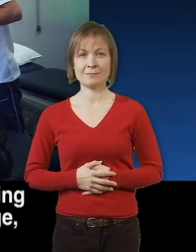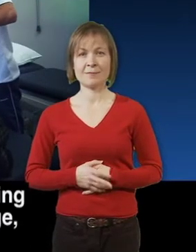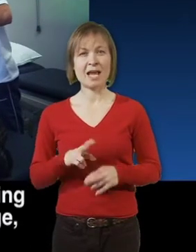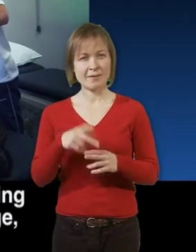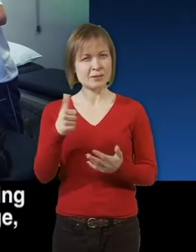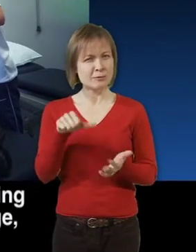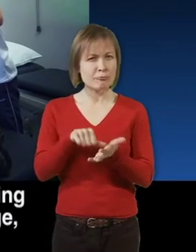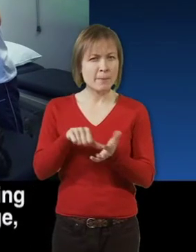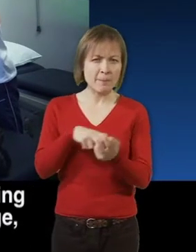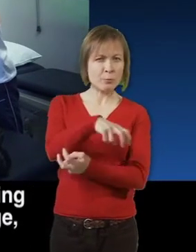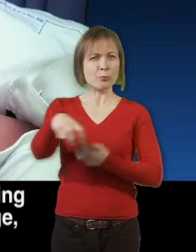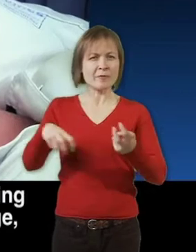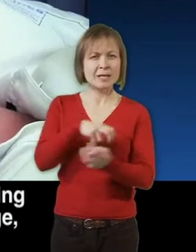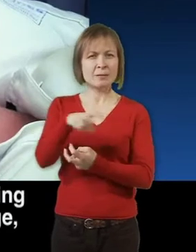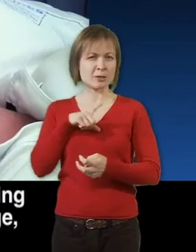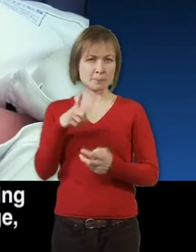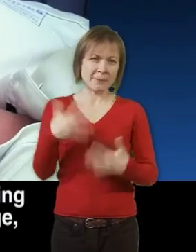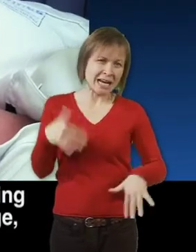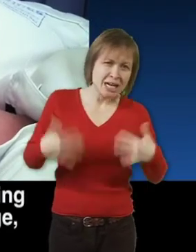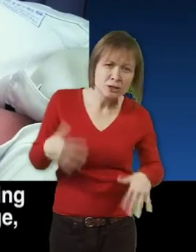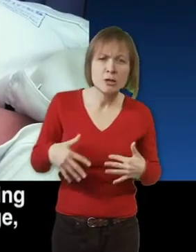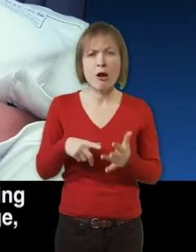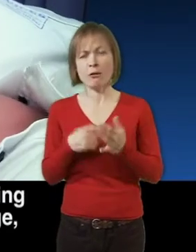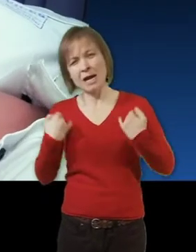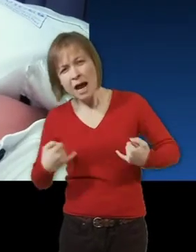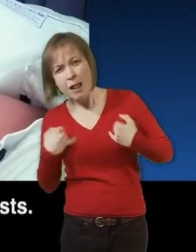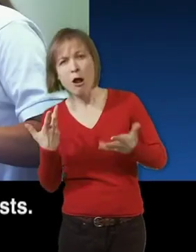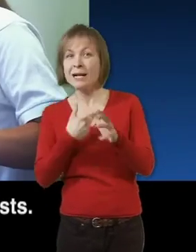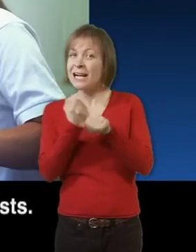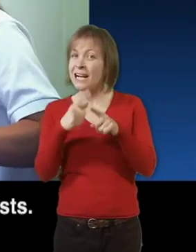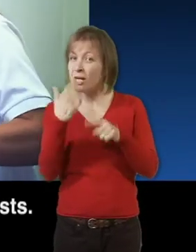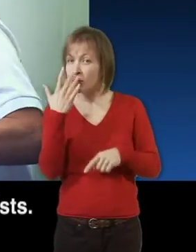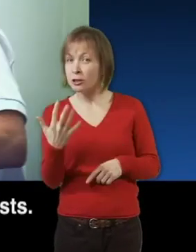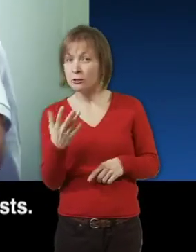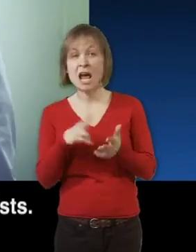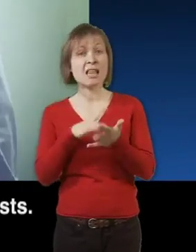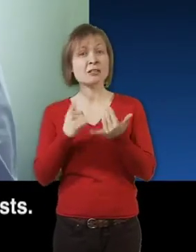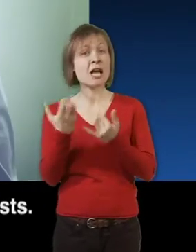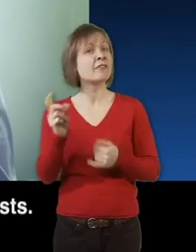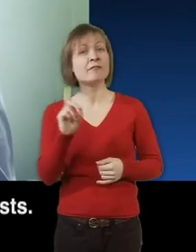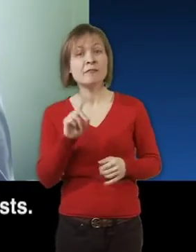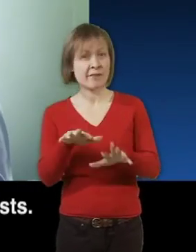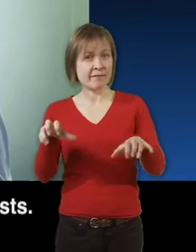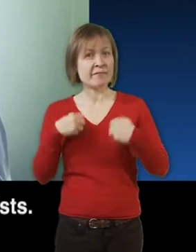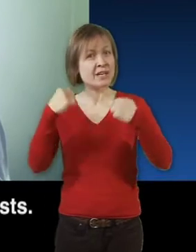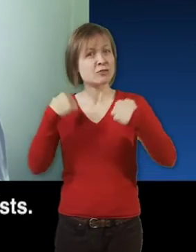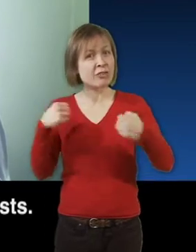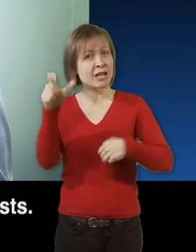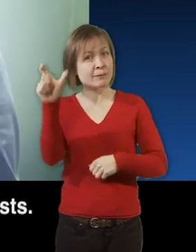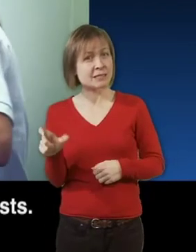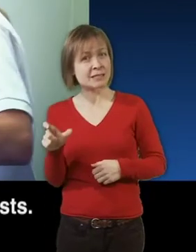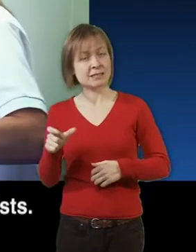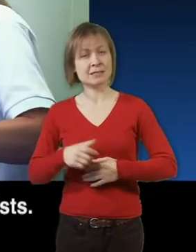If you have problems with moving because of injury, illness or age, the NHS provides physiotherapists.